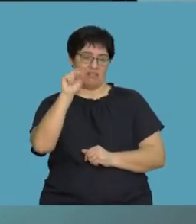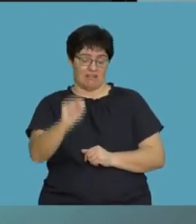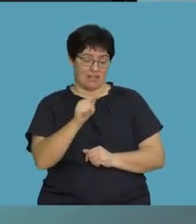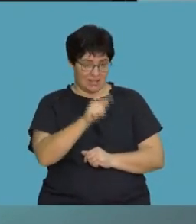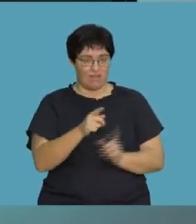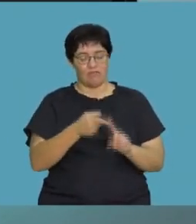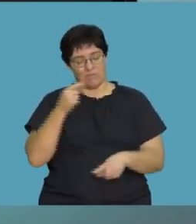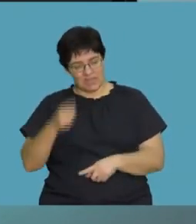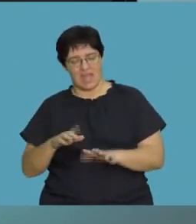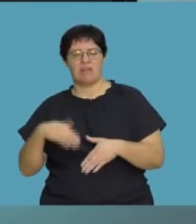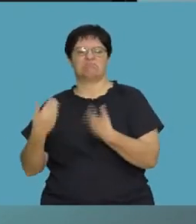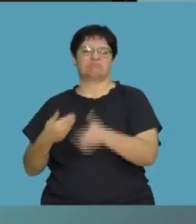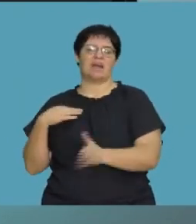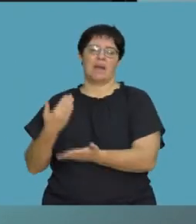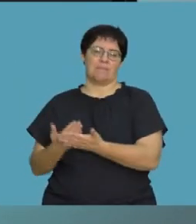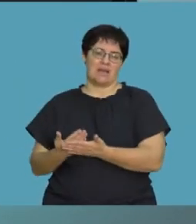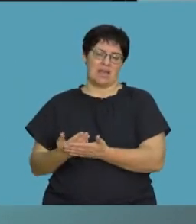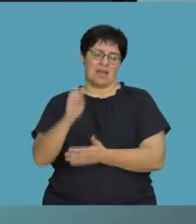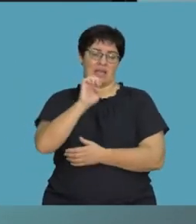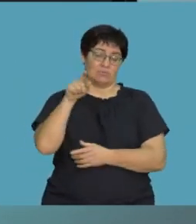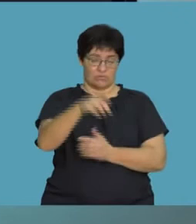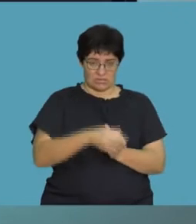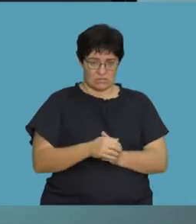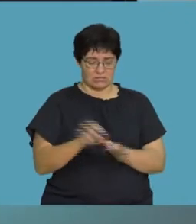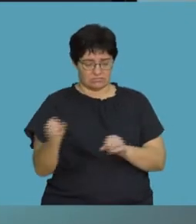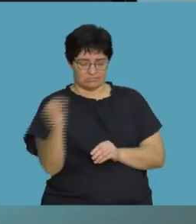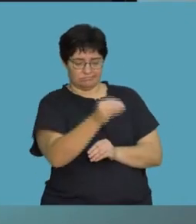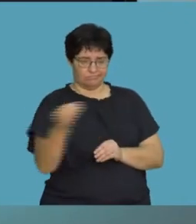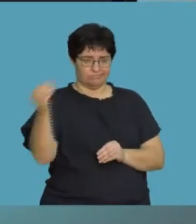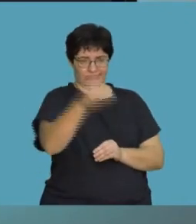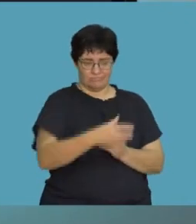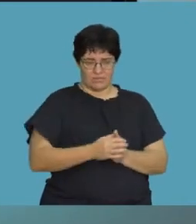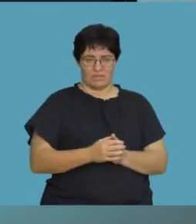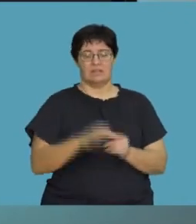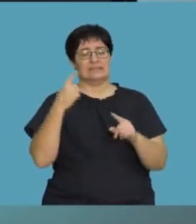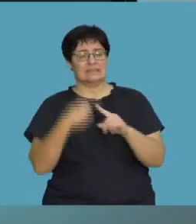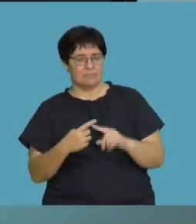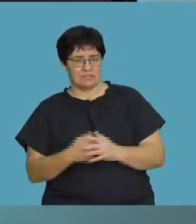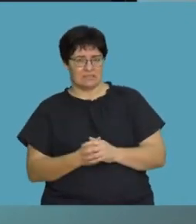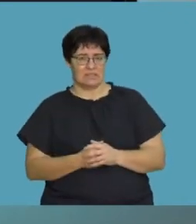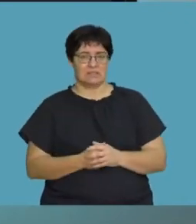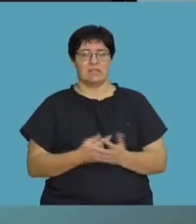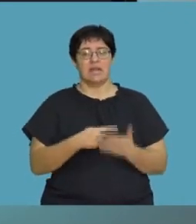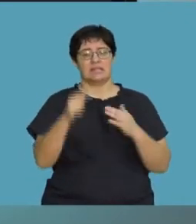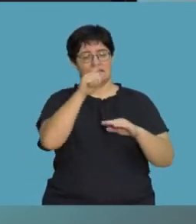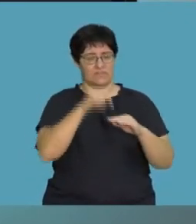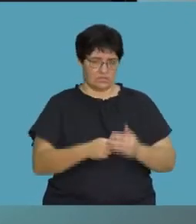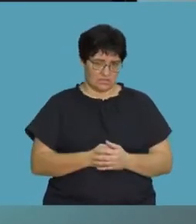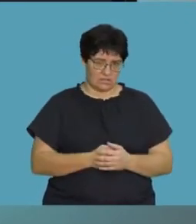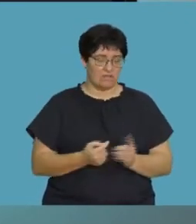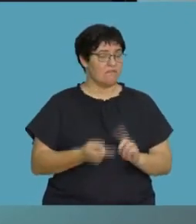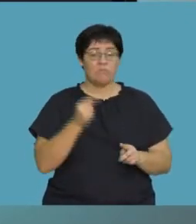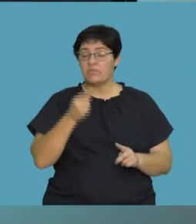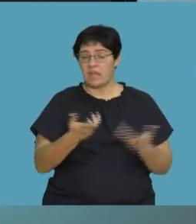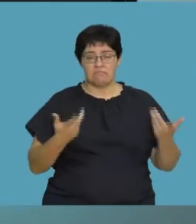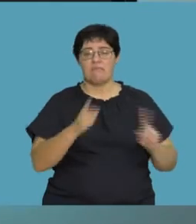from there, and then apply your laws of exponents, distributing, multiplication, and then division, and from there